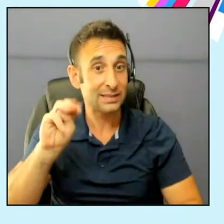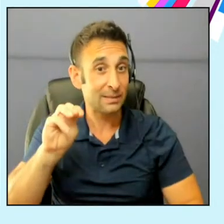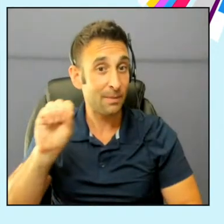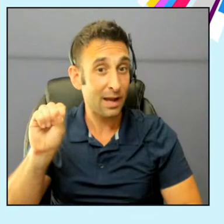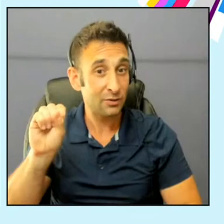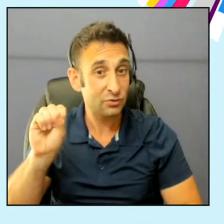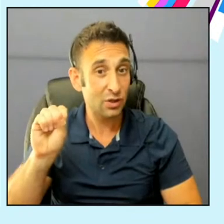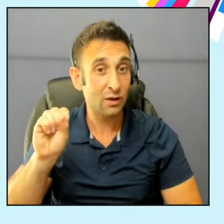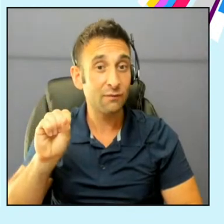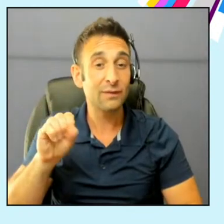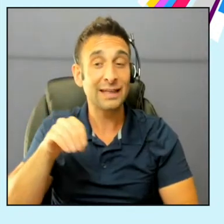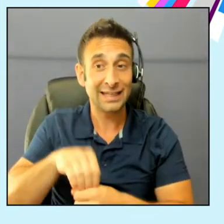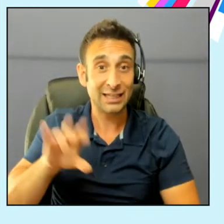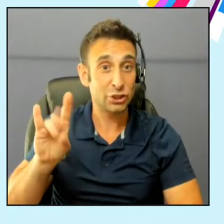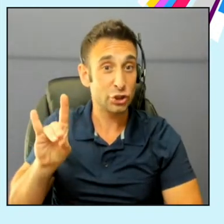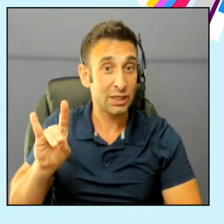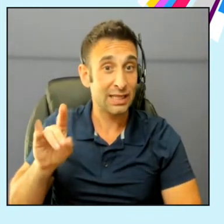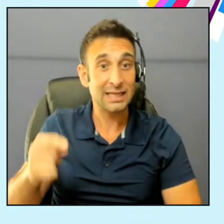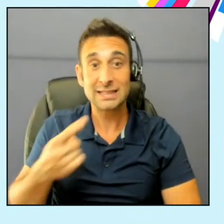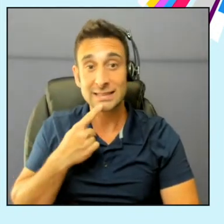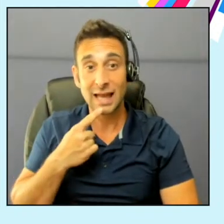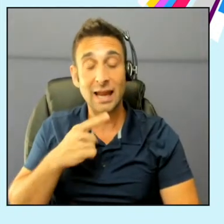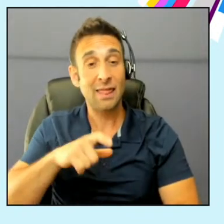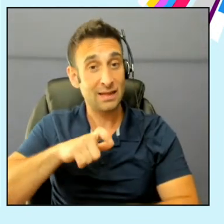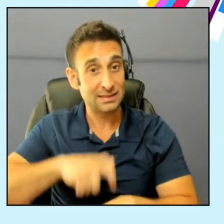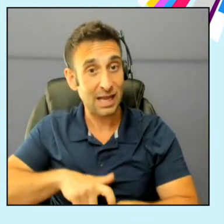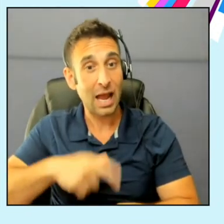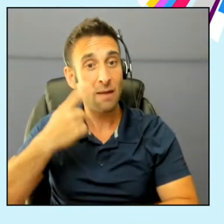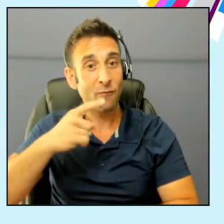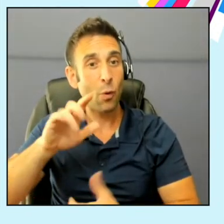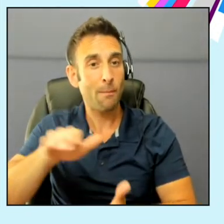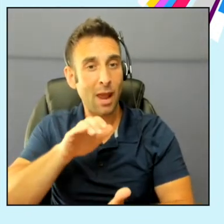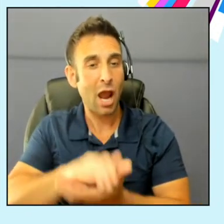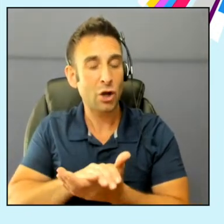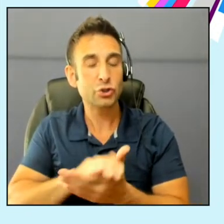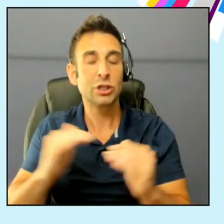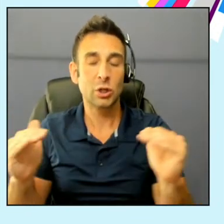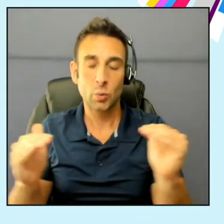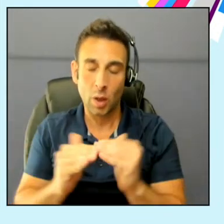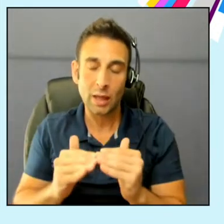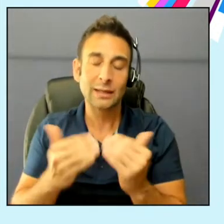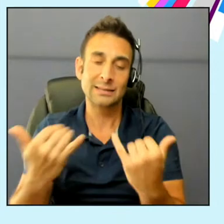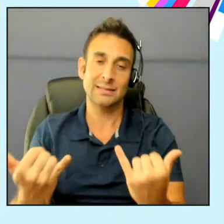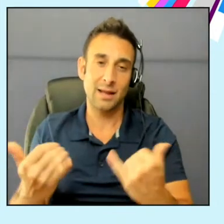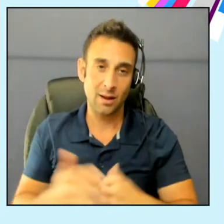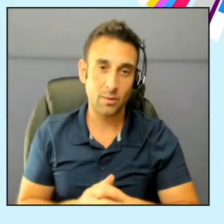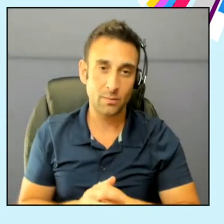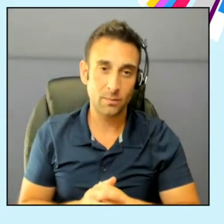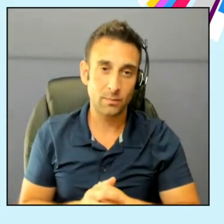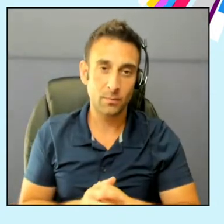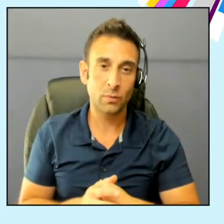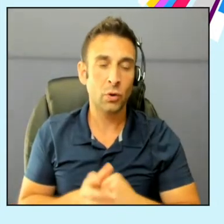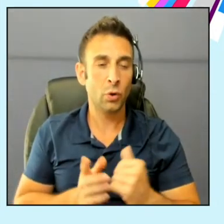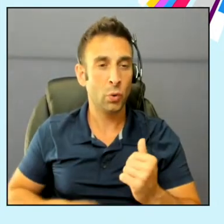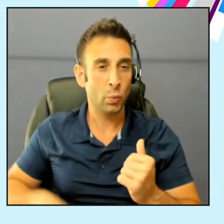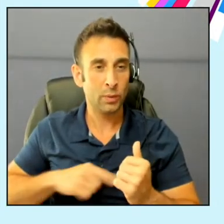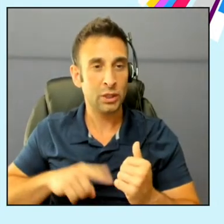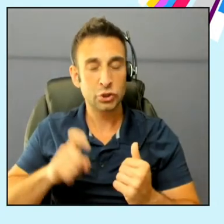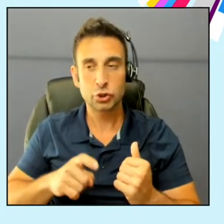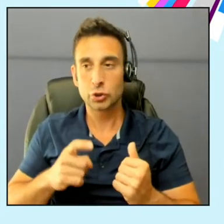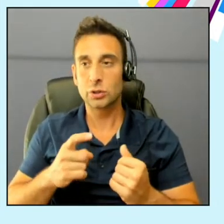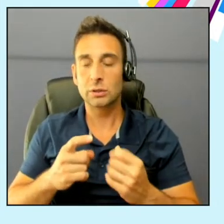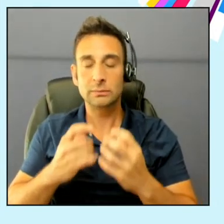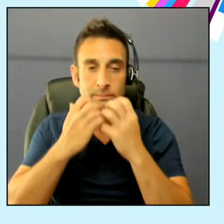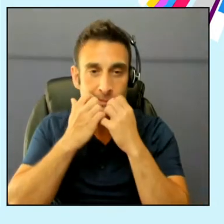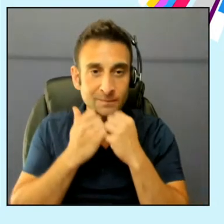Chile said that the time for marriage equality has come in our country. I think we should delve into the value of freedom, including